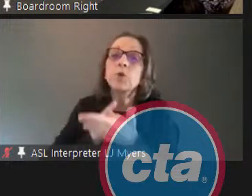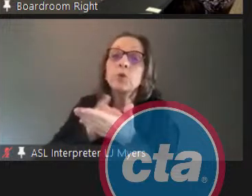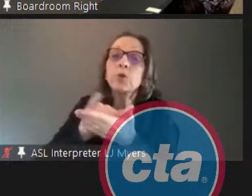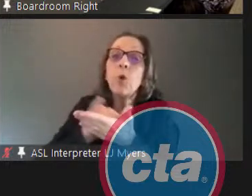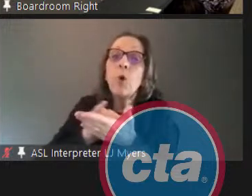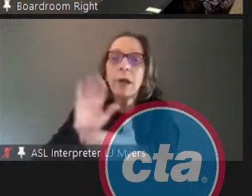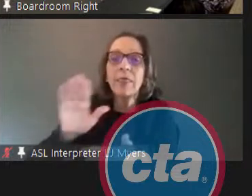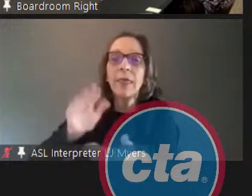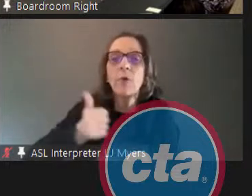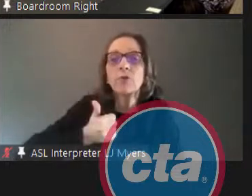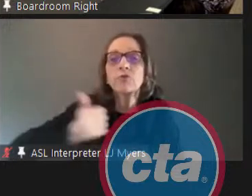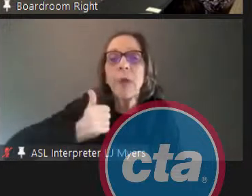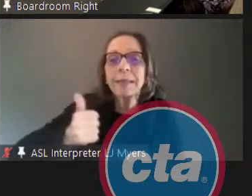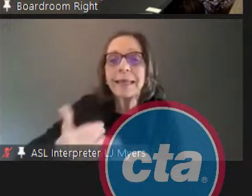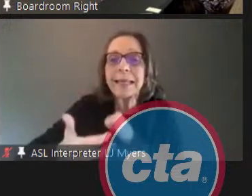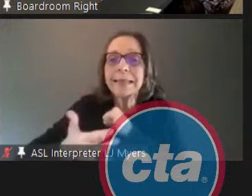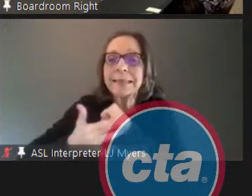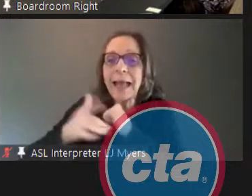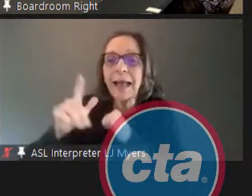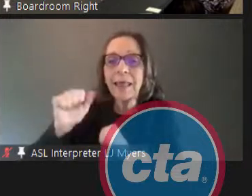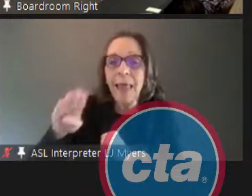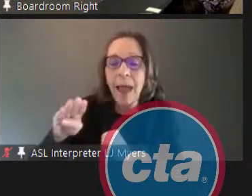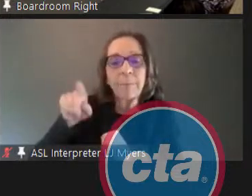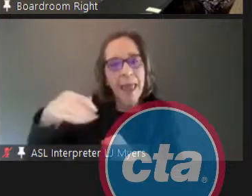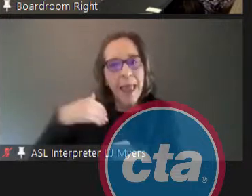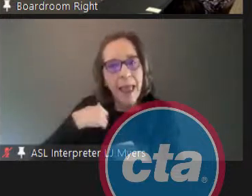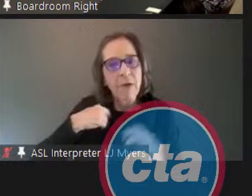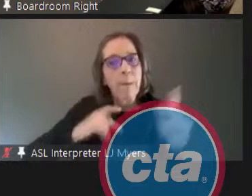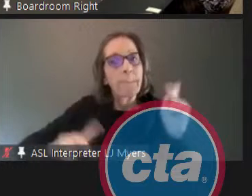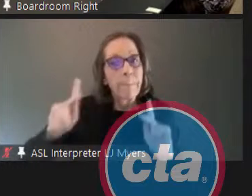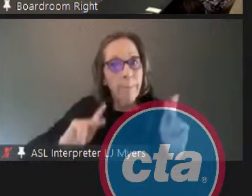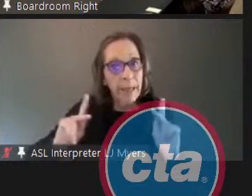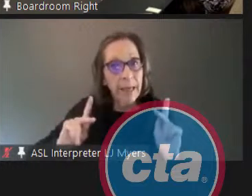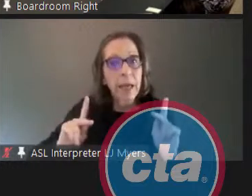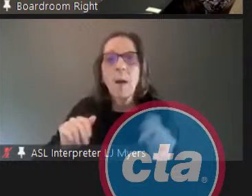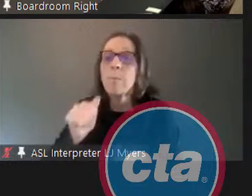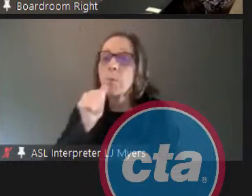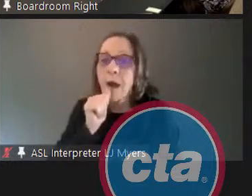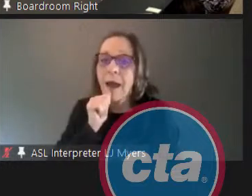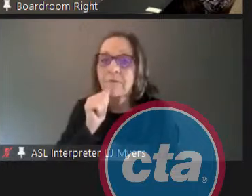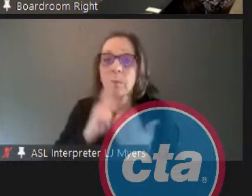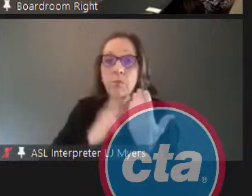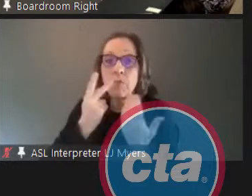Transit Tech Lab. New York has created this public-private initiative with